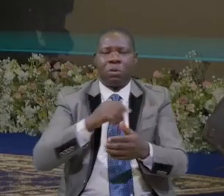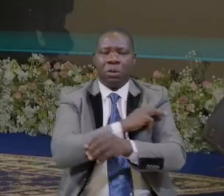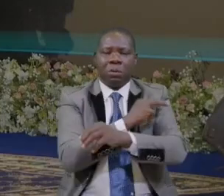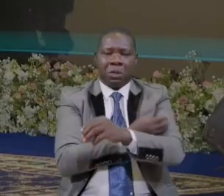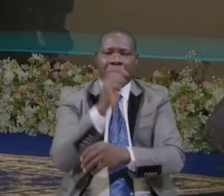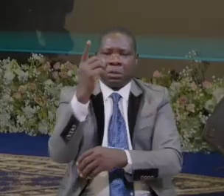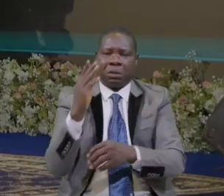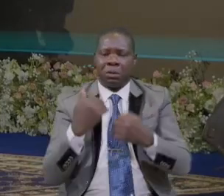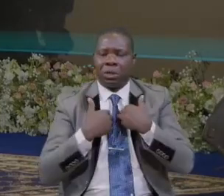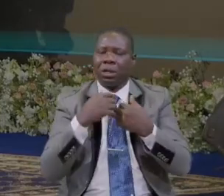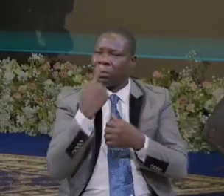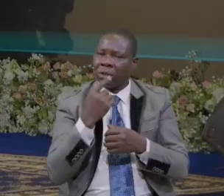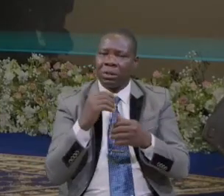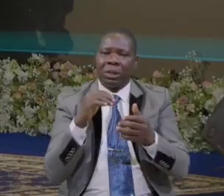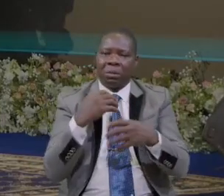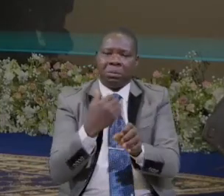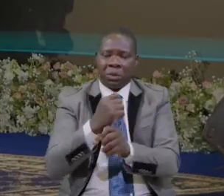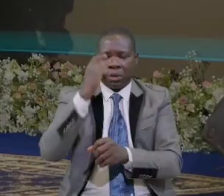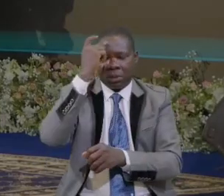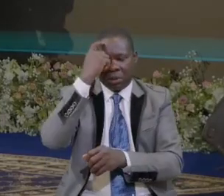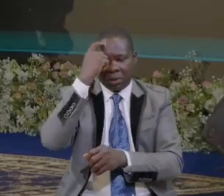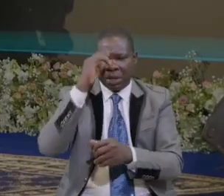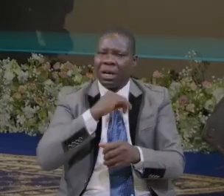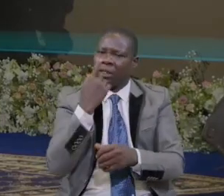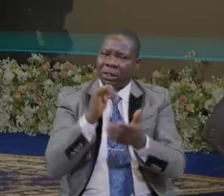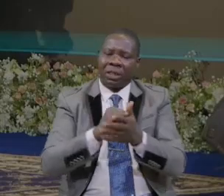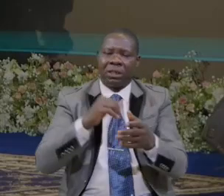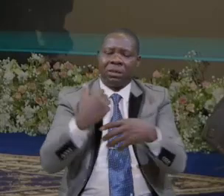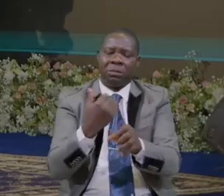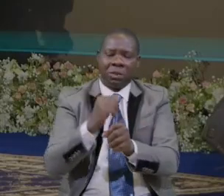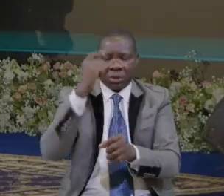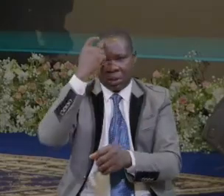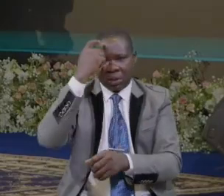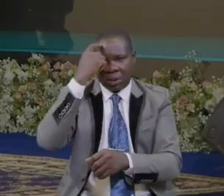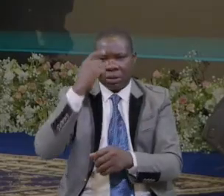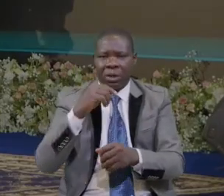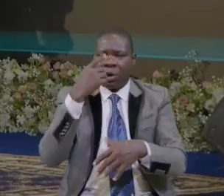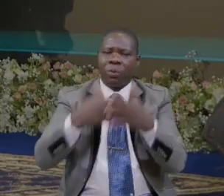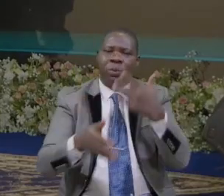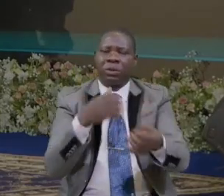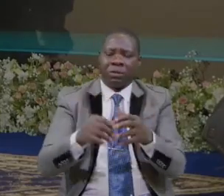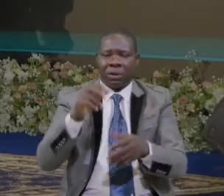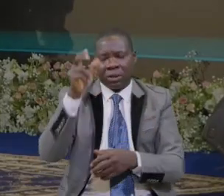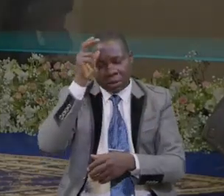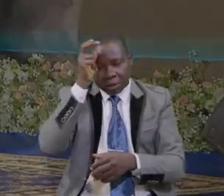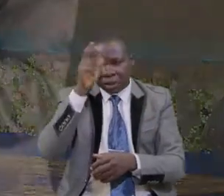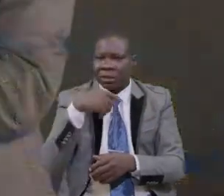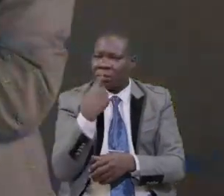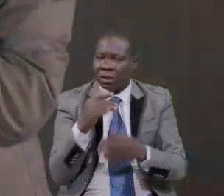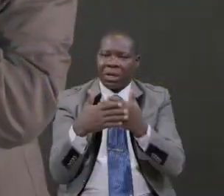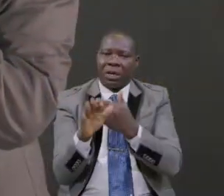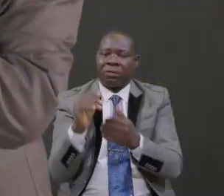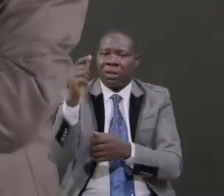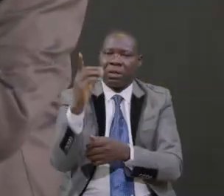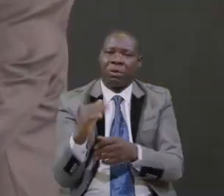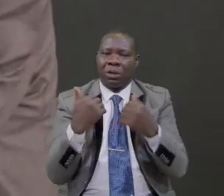sense. I said that makes sense. Whatever Satan says after God has spoken,